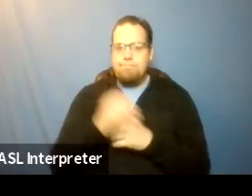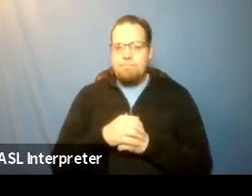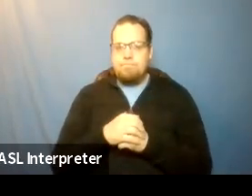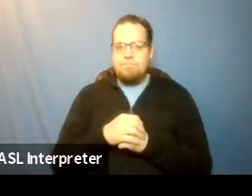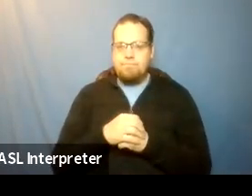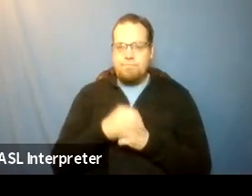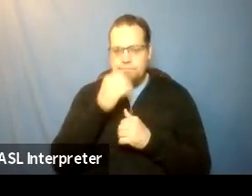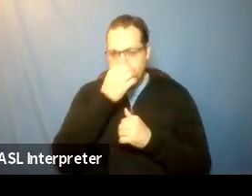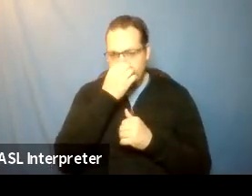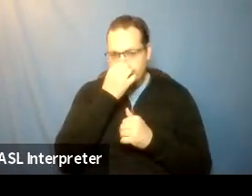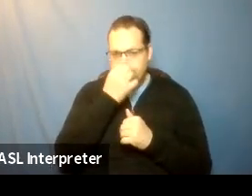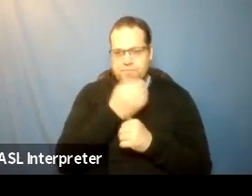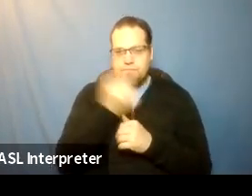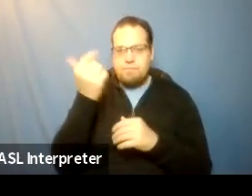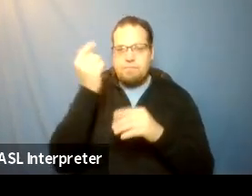We have a couple people